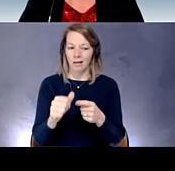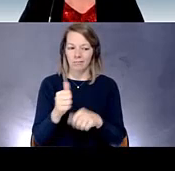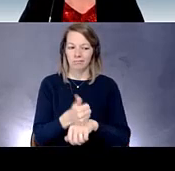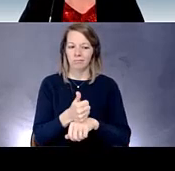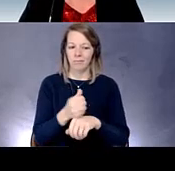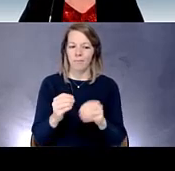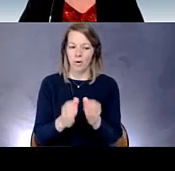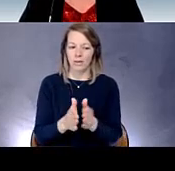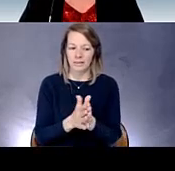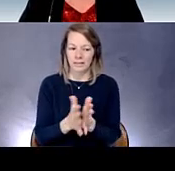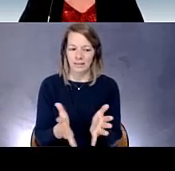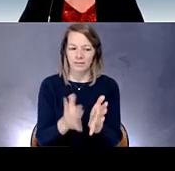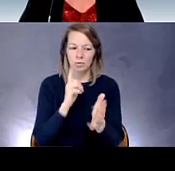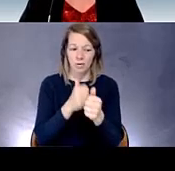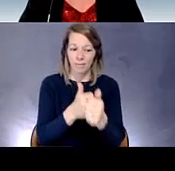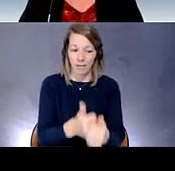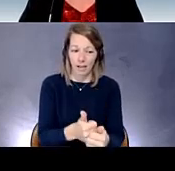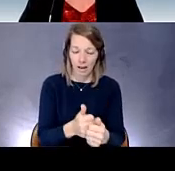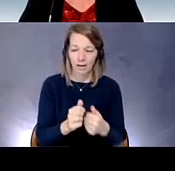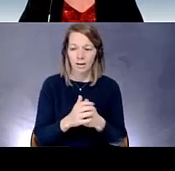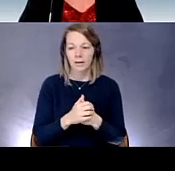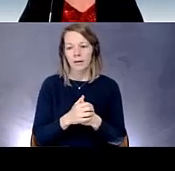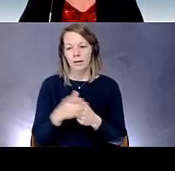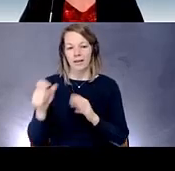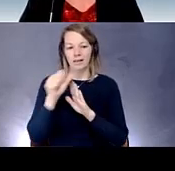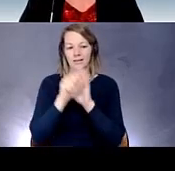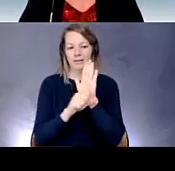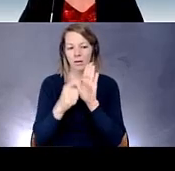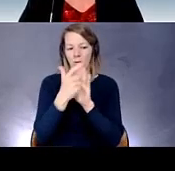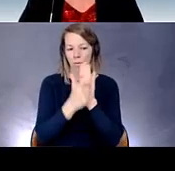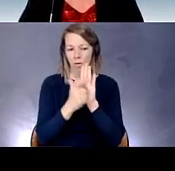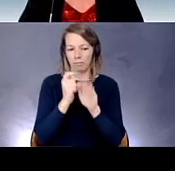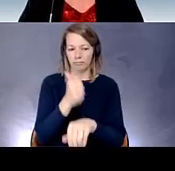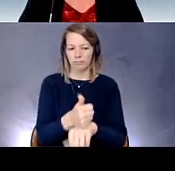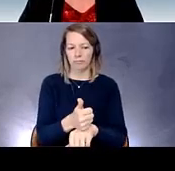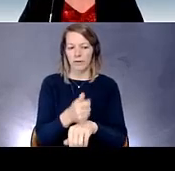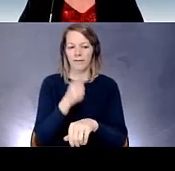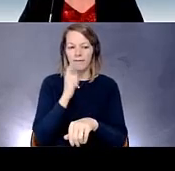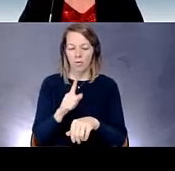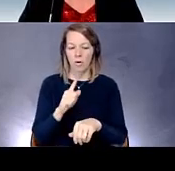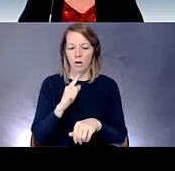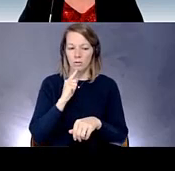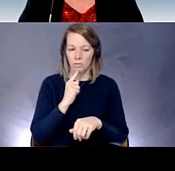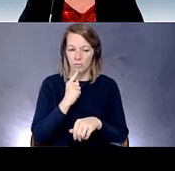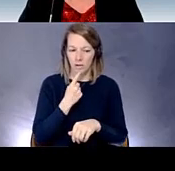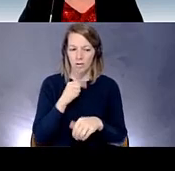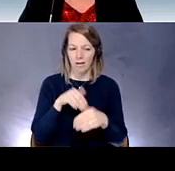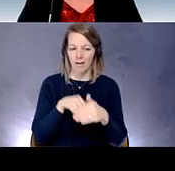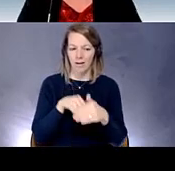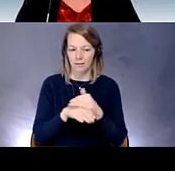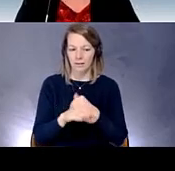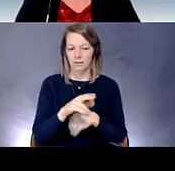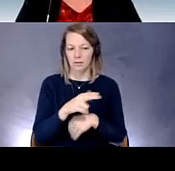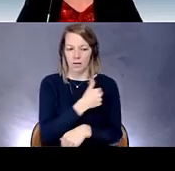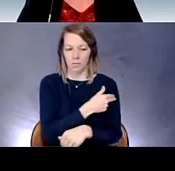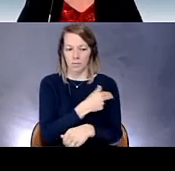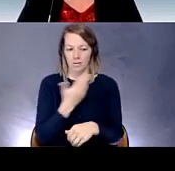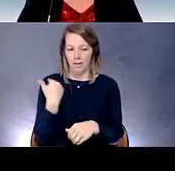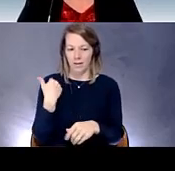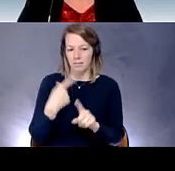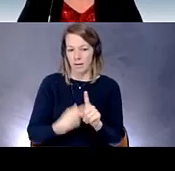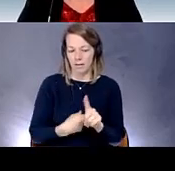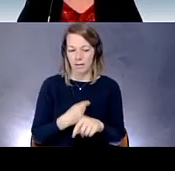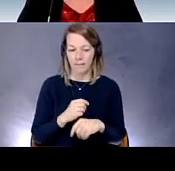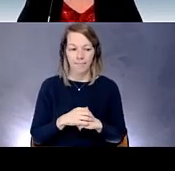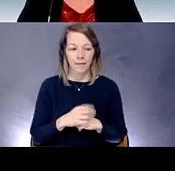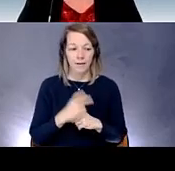incentives for hospitals to comply. And that state law was effective for our critical access hospitals last month. As you see,